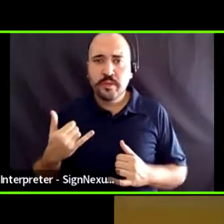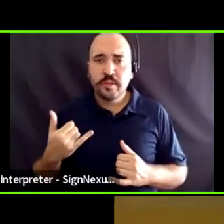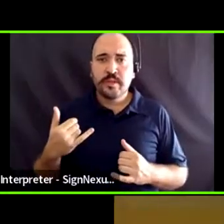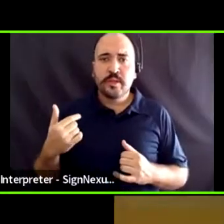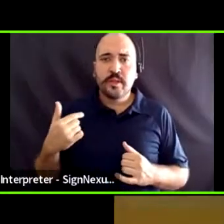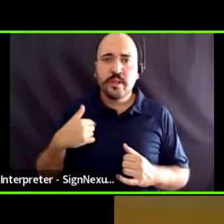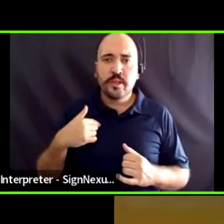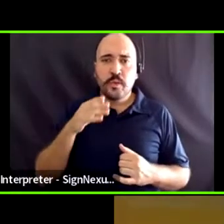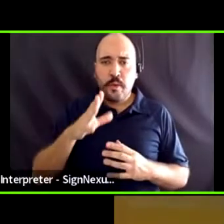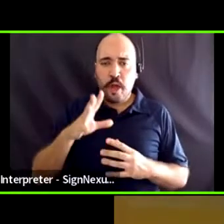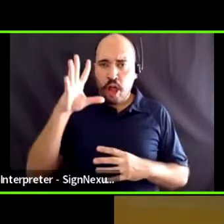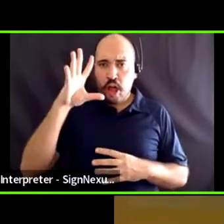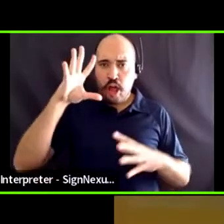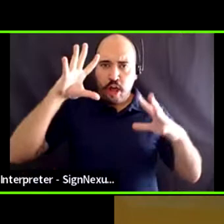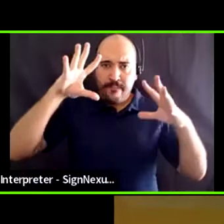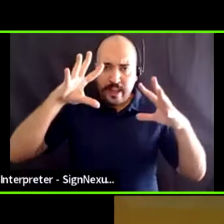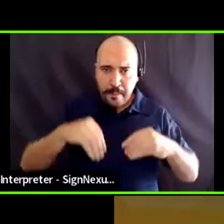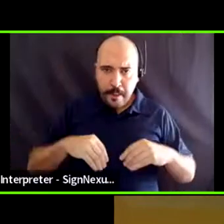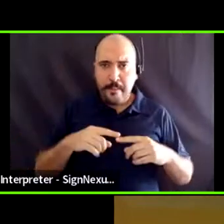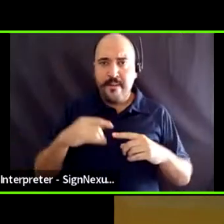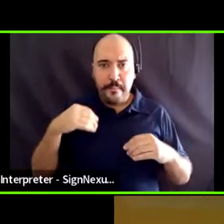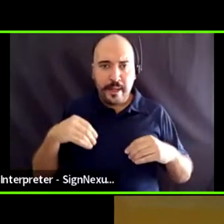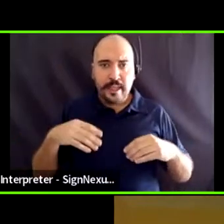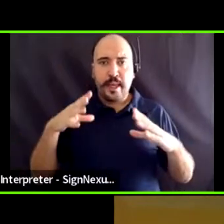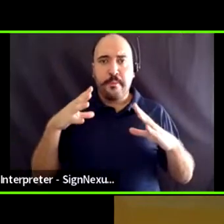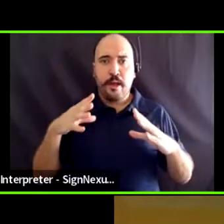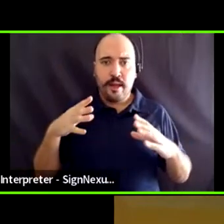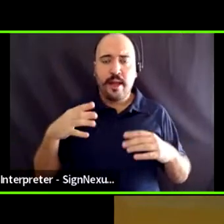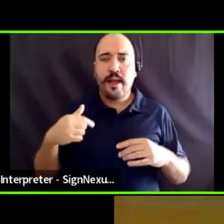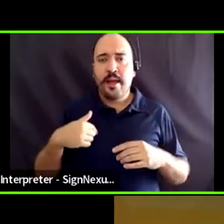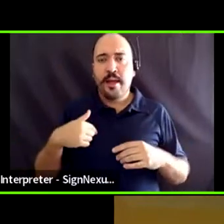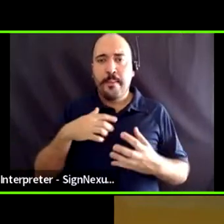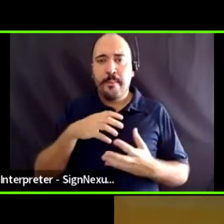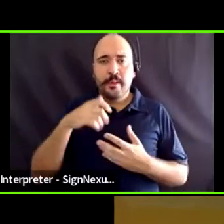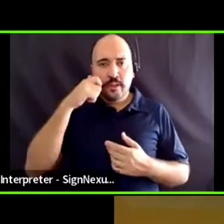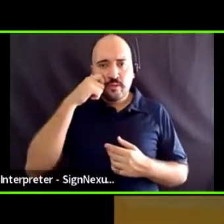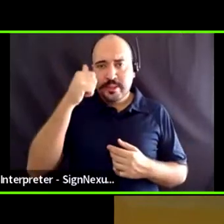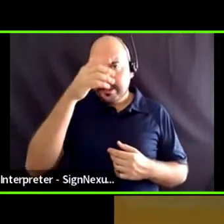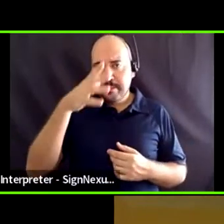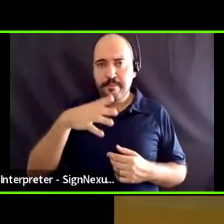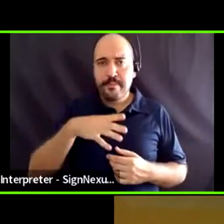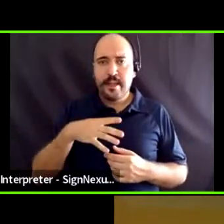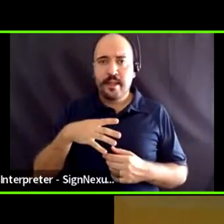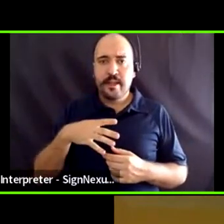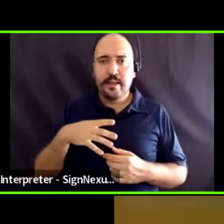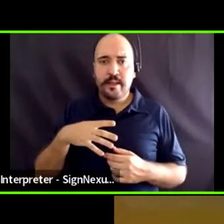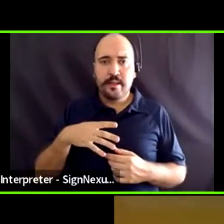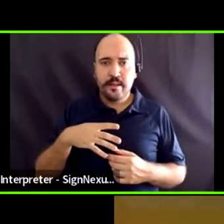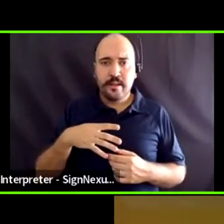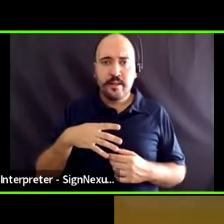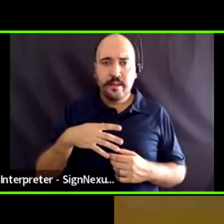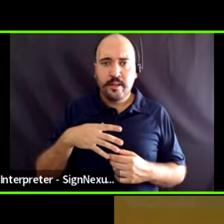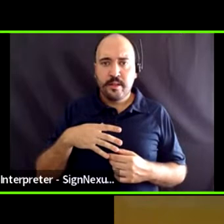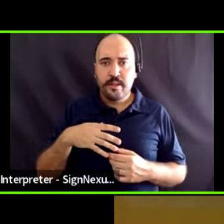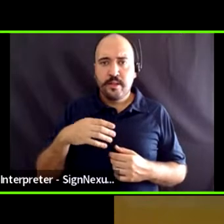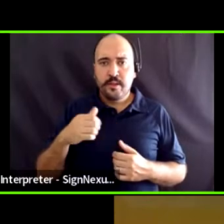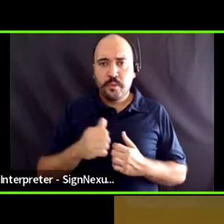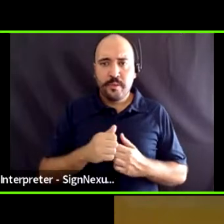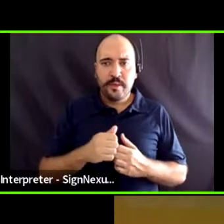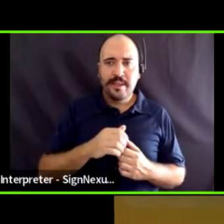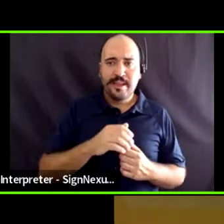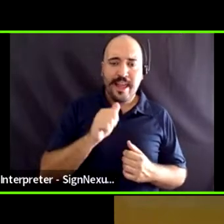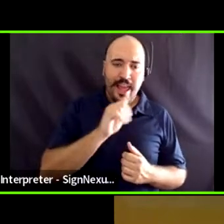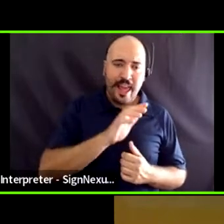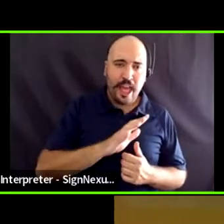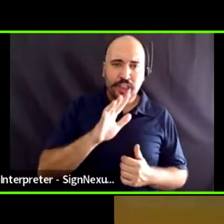probably remain off camera, but in case I am on camera, I'm a mixed race man East Asian and Eastern